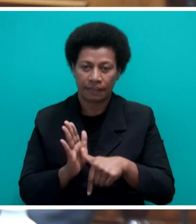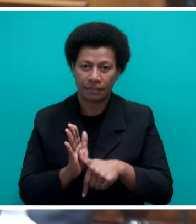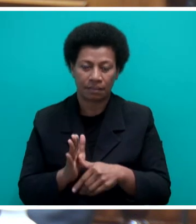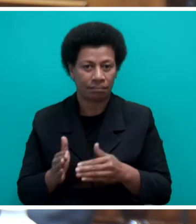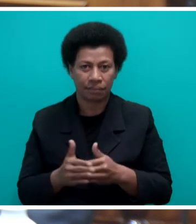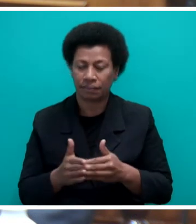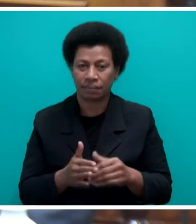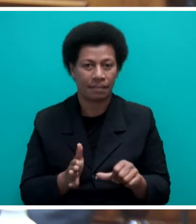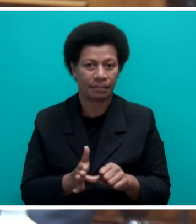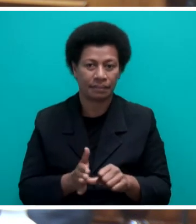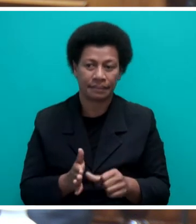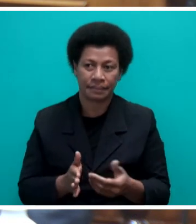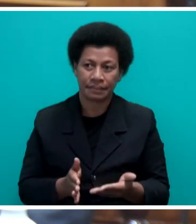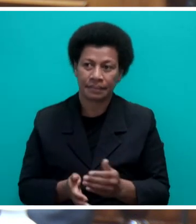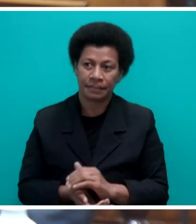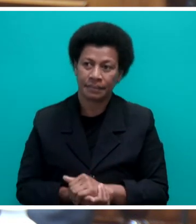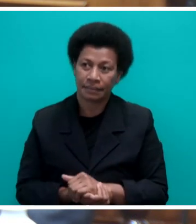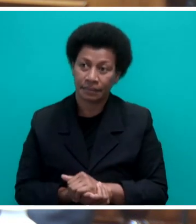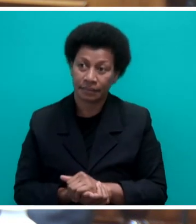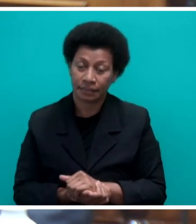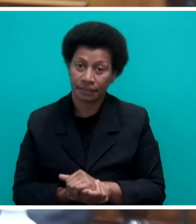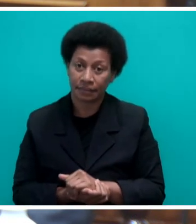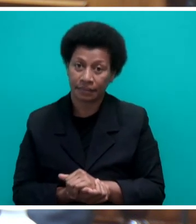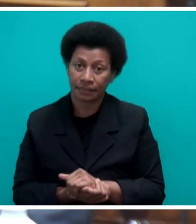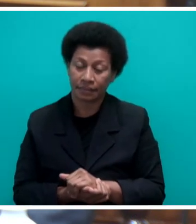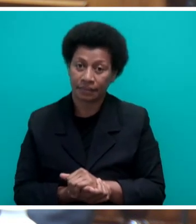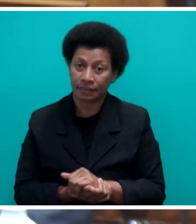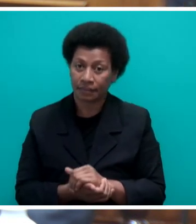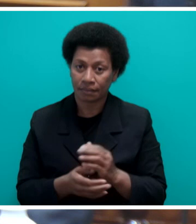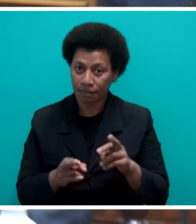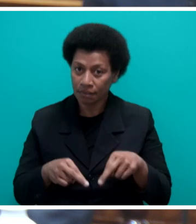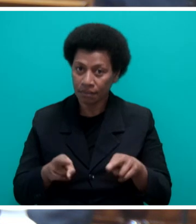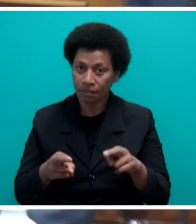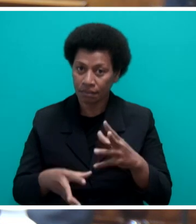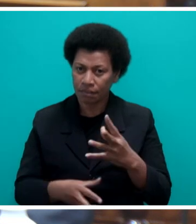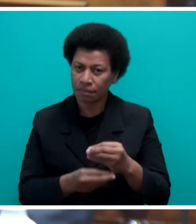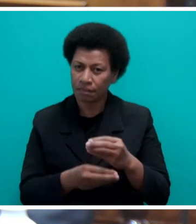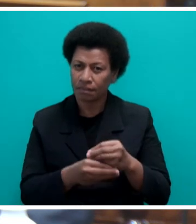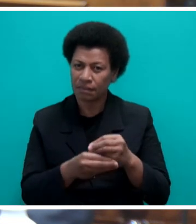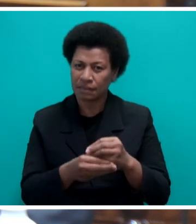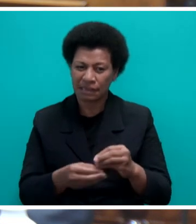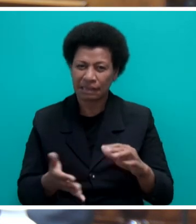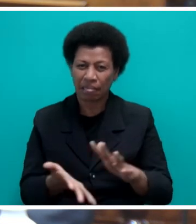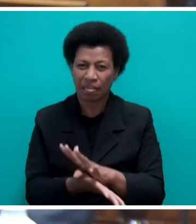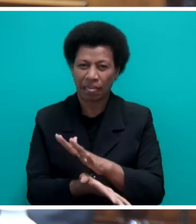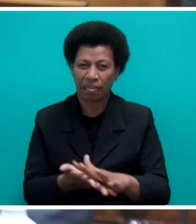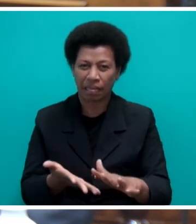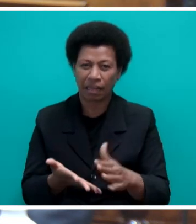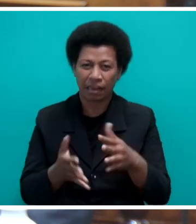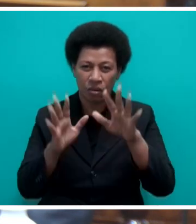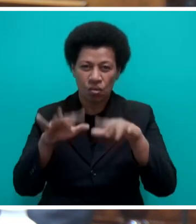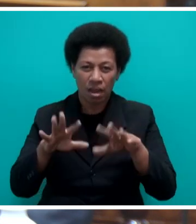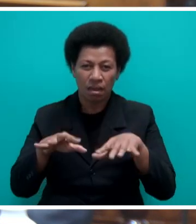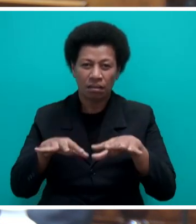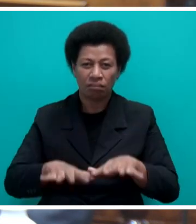April. This precaution is taken largely to prevent the road upgrades being damaged and washed away by heavy rains and